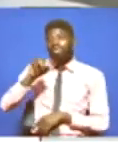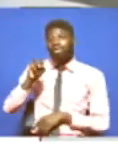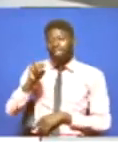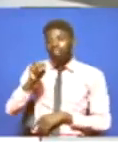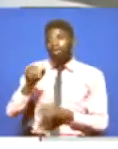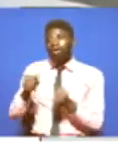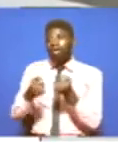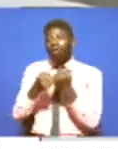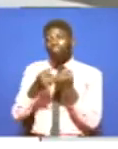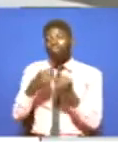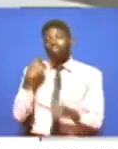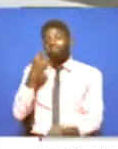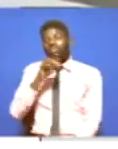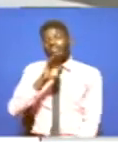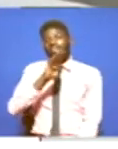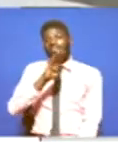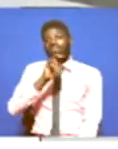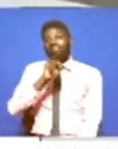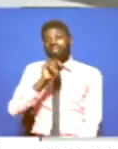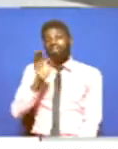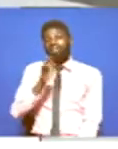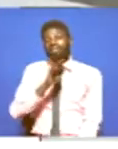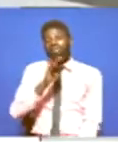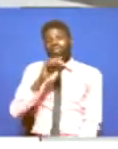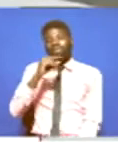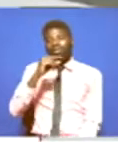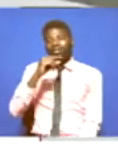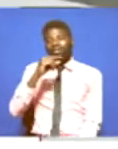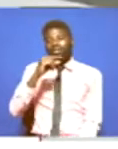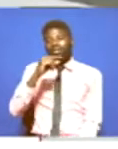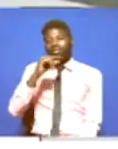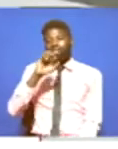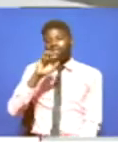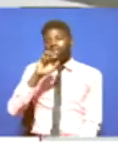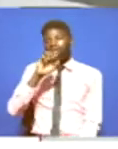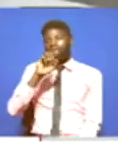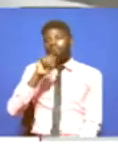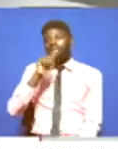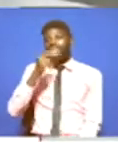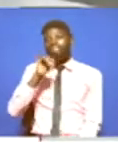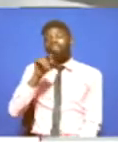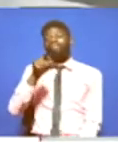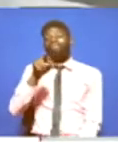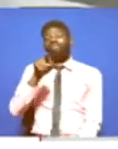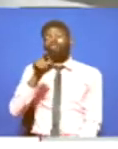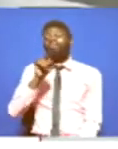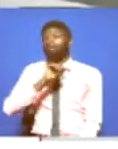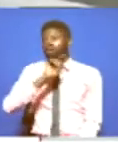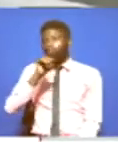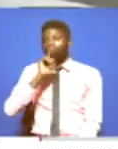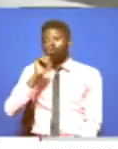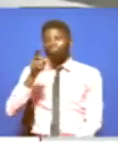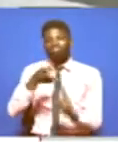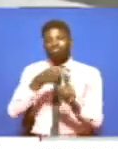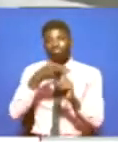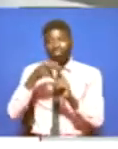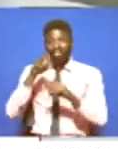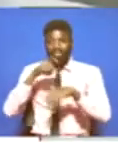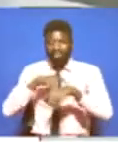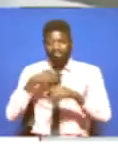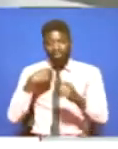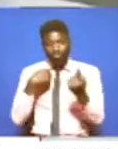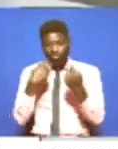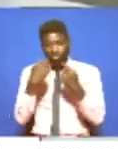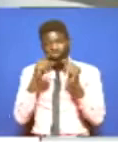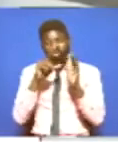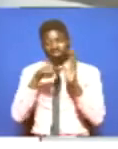Gedi. Ah. That is when my story started. And when I talked to Terry later,